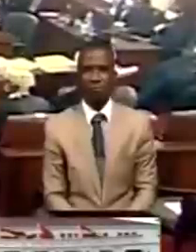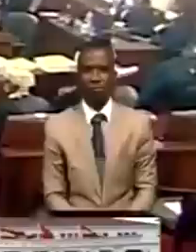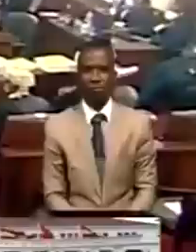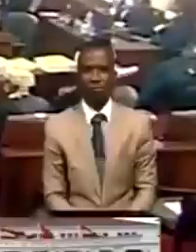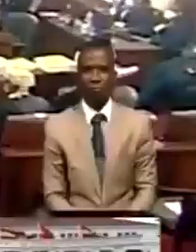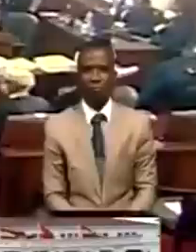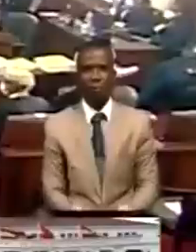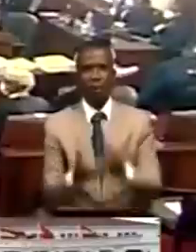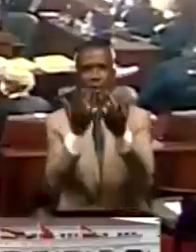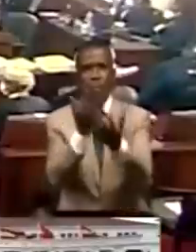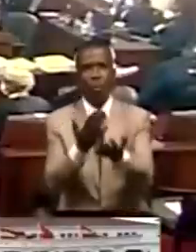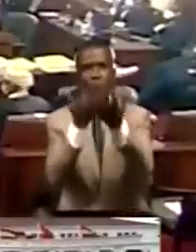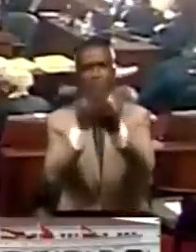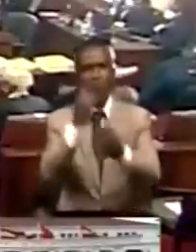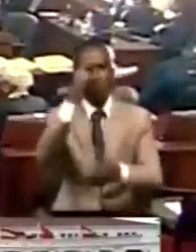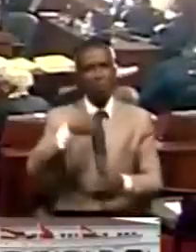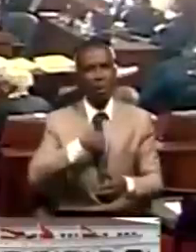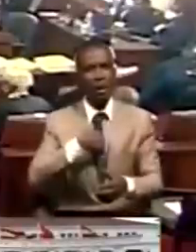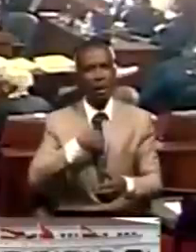Are you waiting for me or I'm waiting for you?